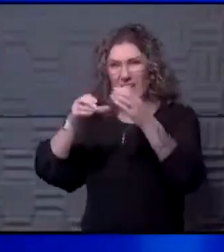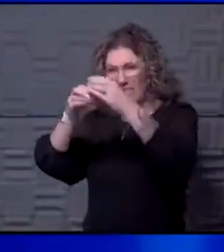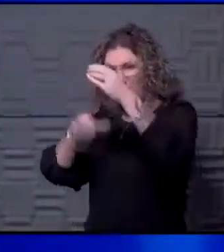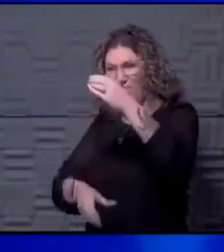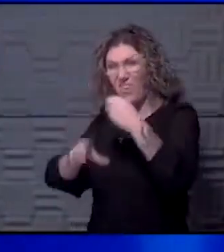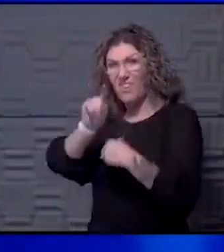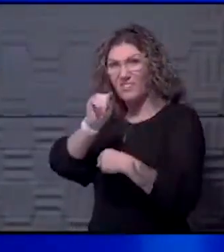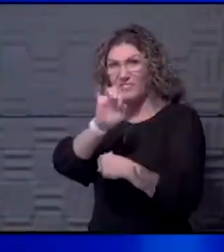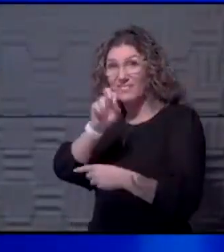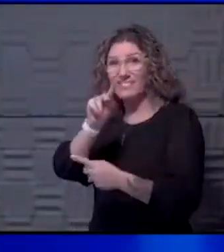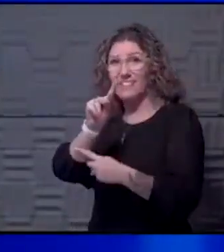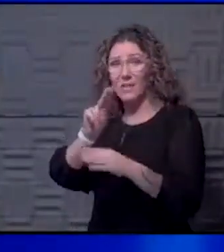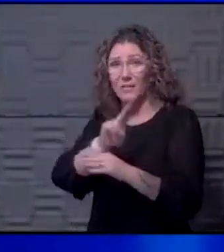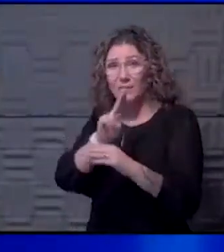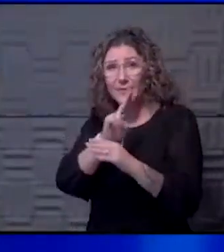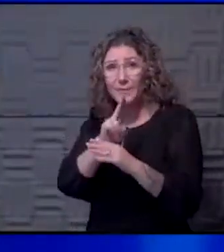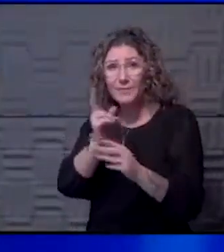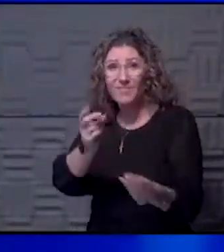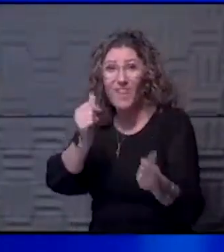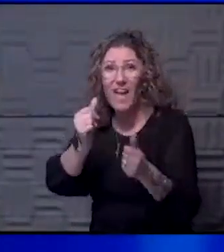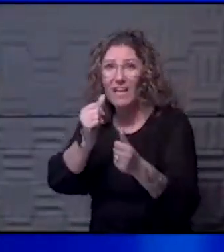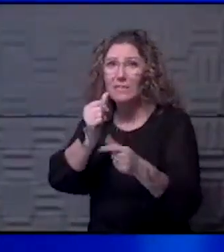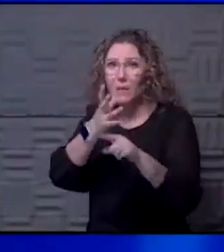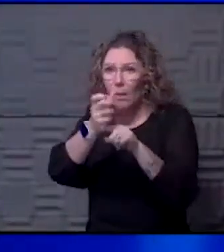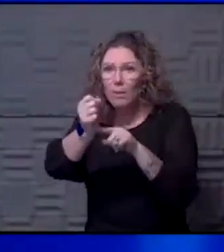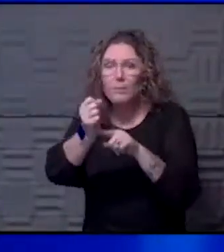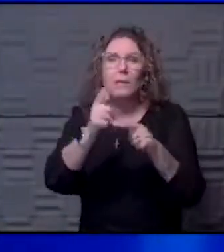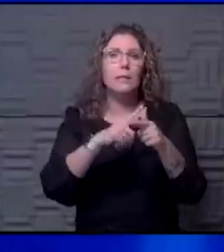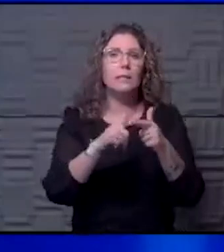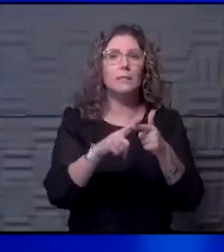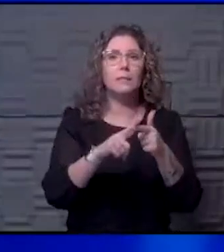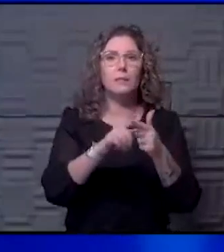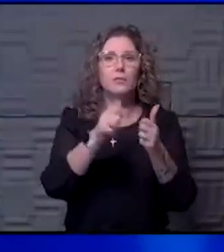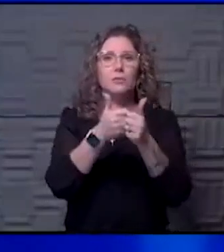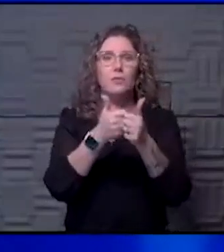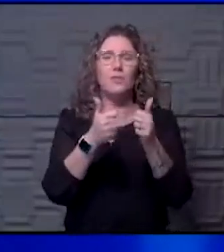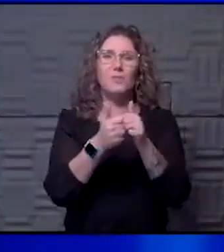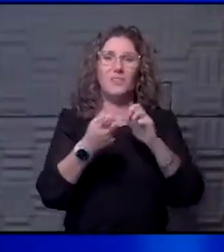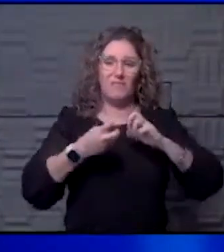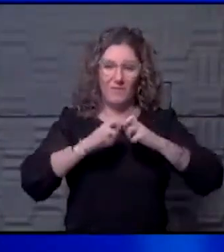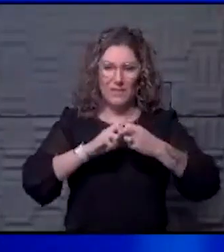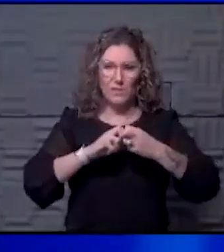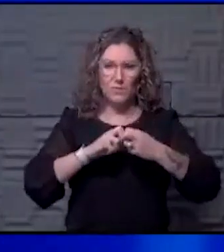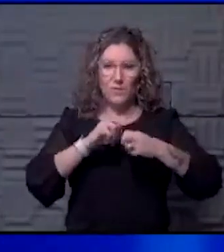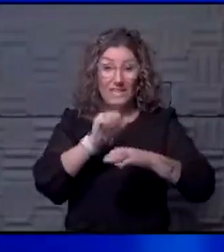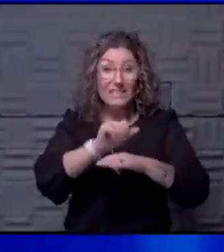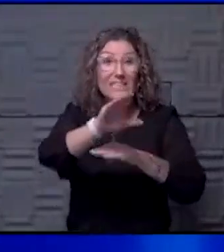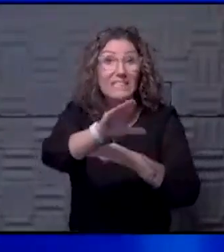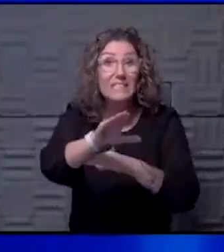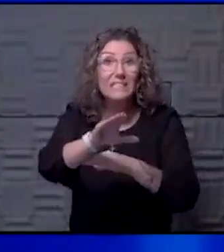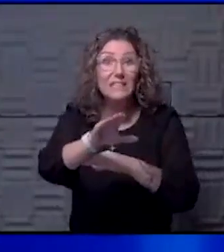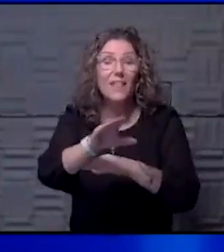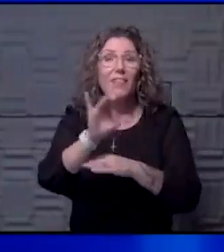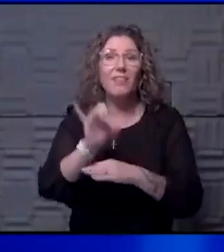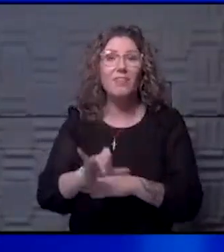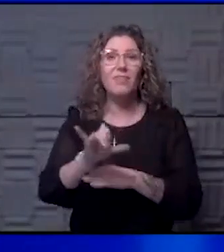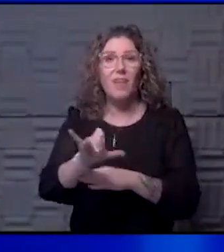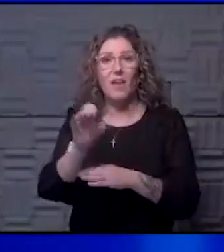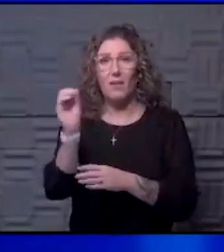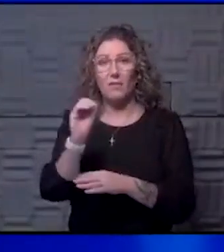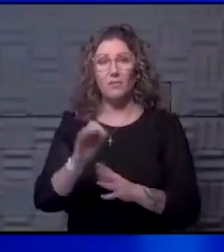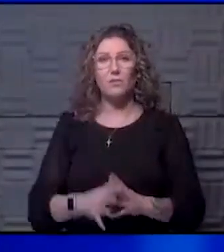hospital is being used more quickly. And then these challenges with the physics of actually delivering this degree of oxygen.